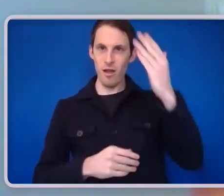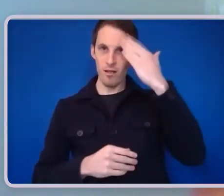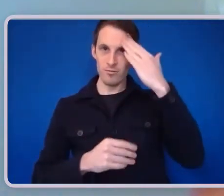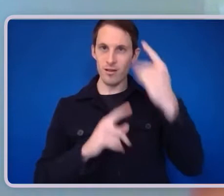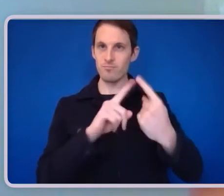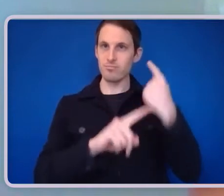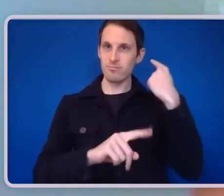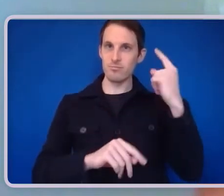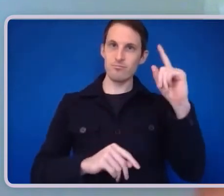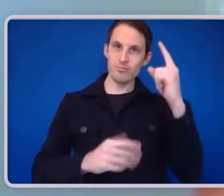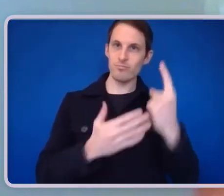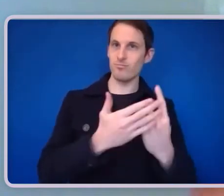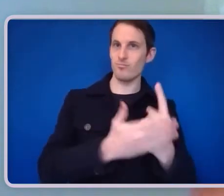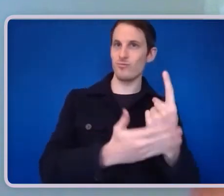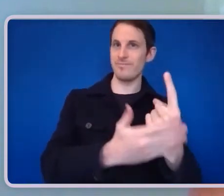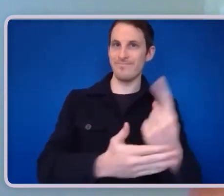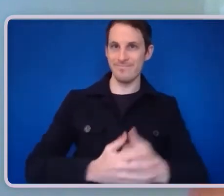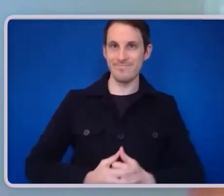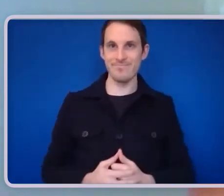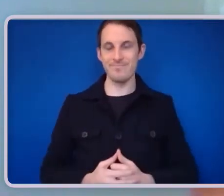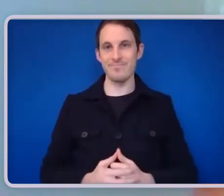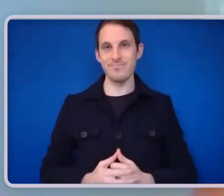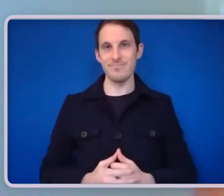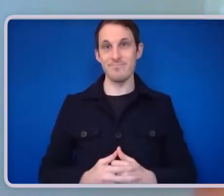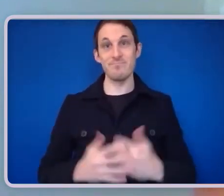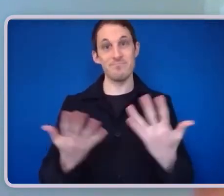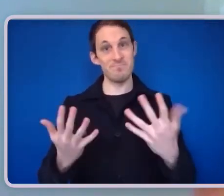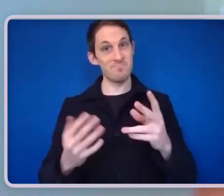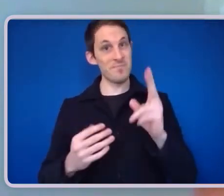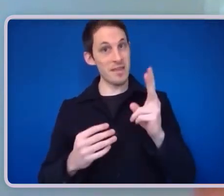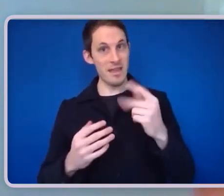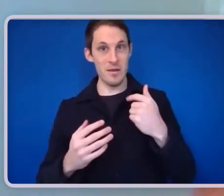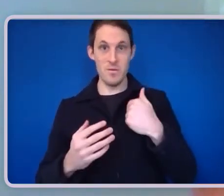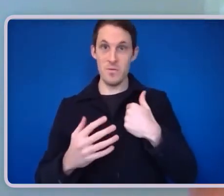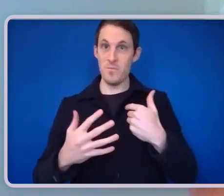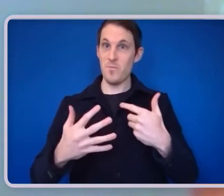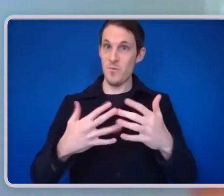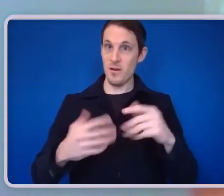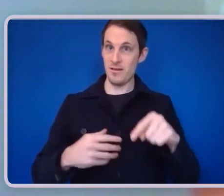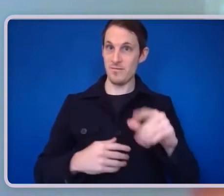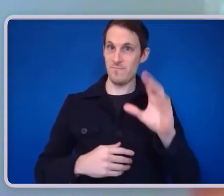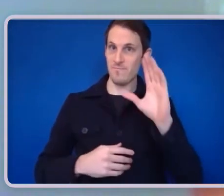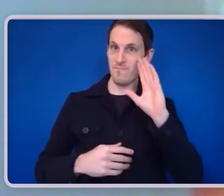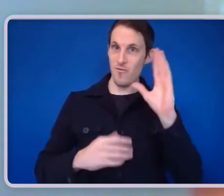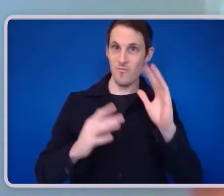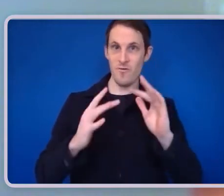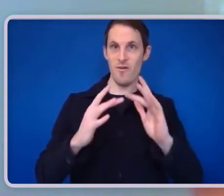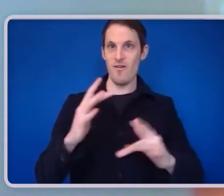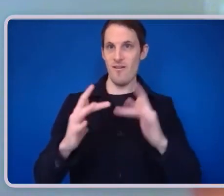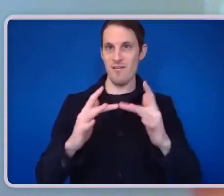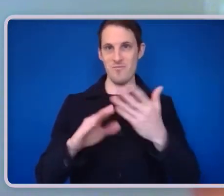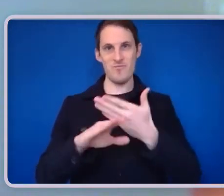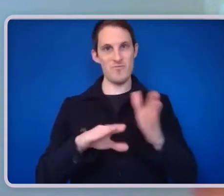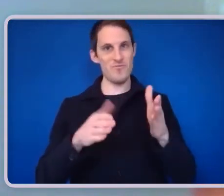and emerging. Once again, we are delivering these forums online in this new format due to the